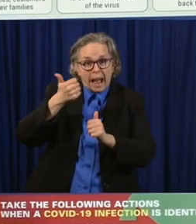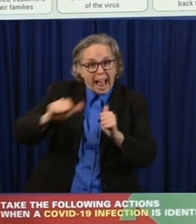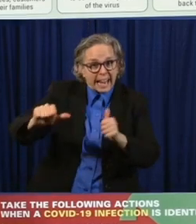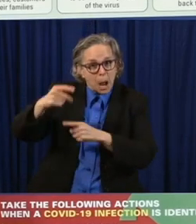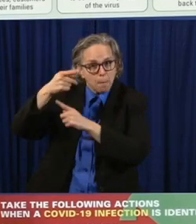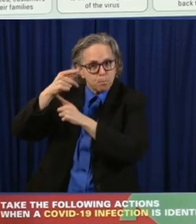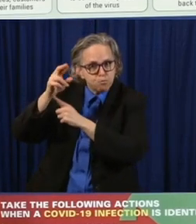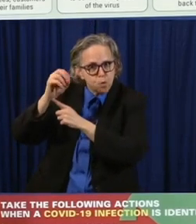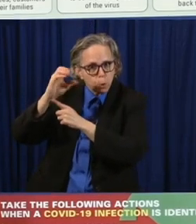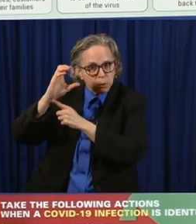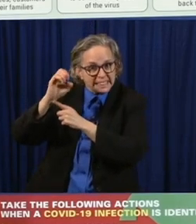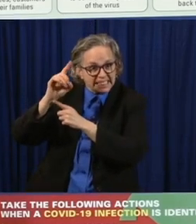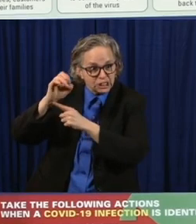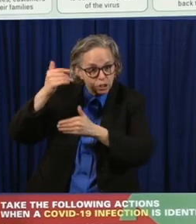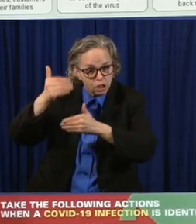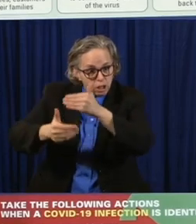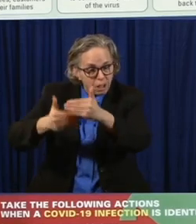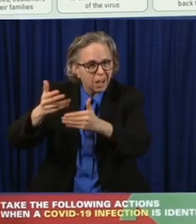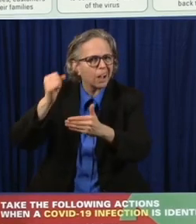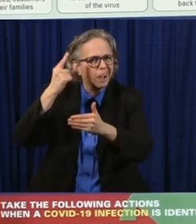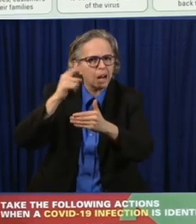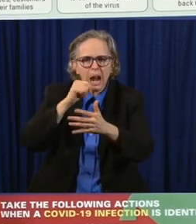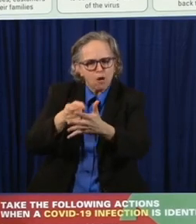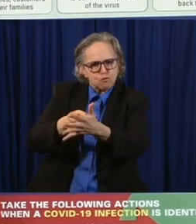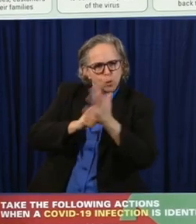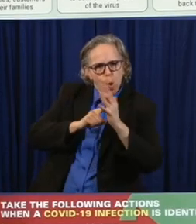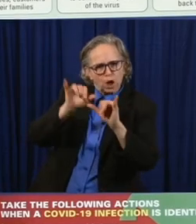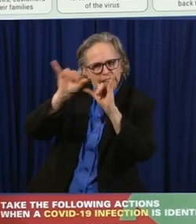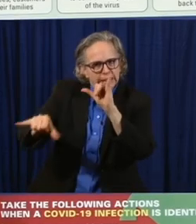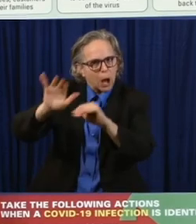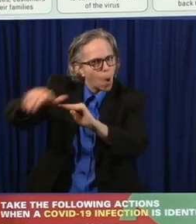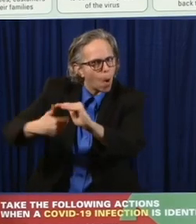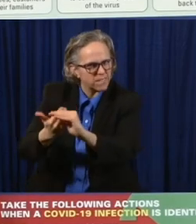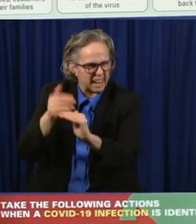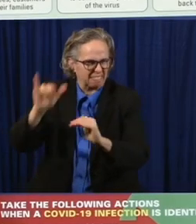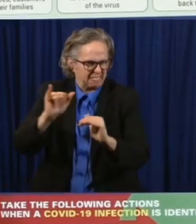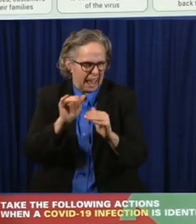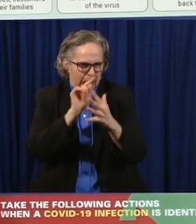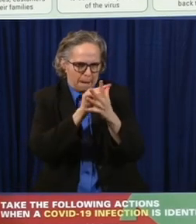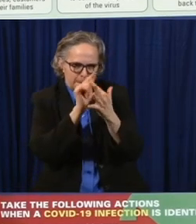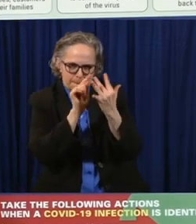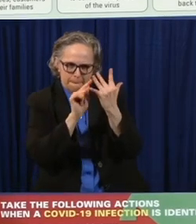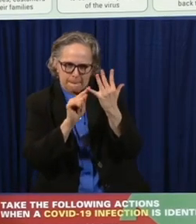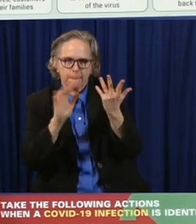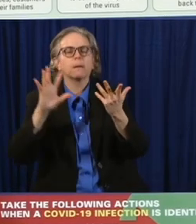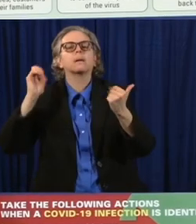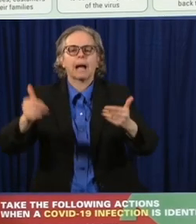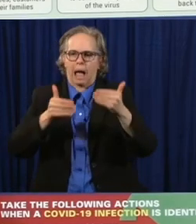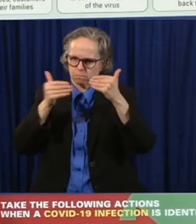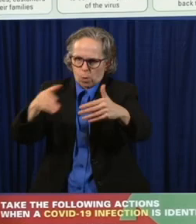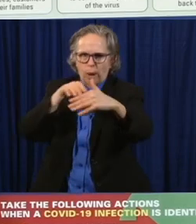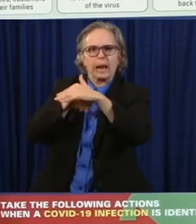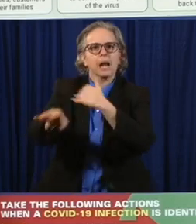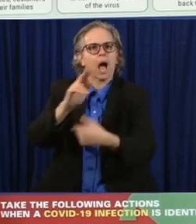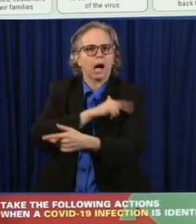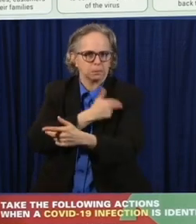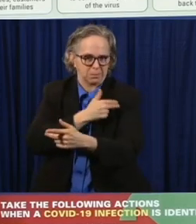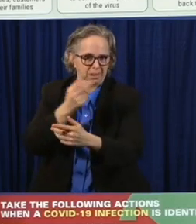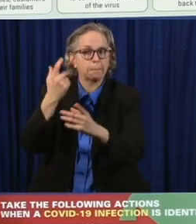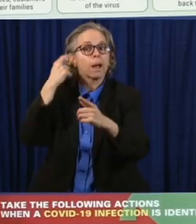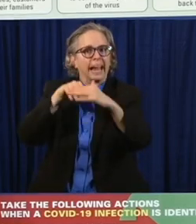done where the person does not spend the night in the hospital. We also, dentists,